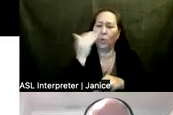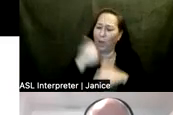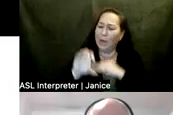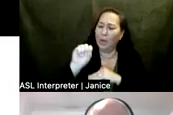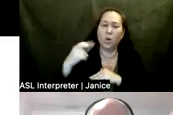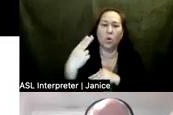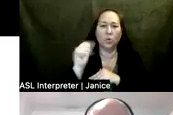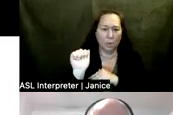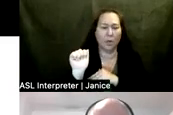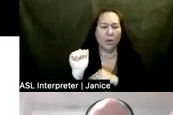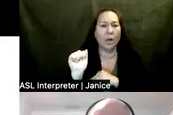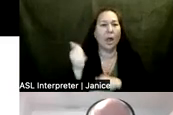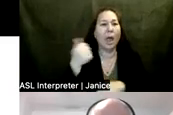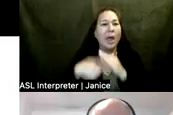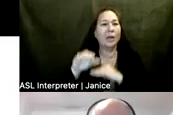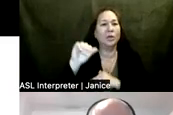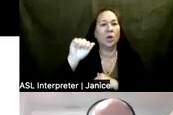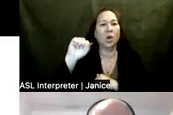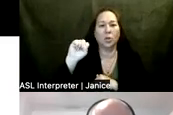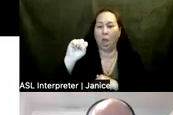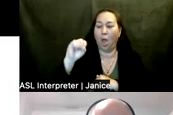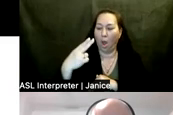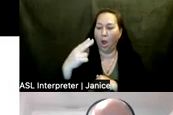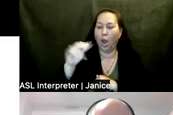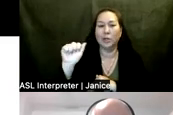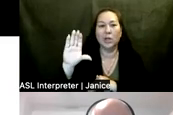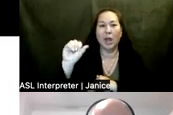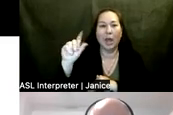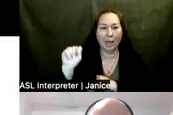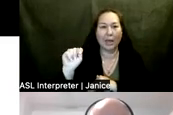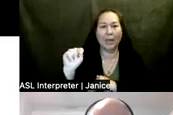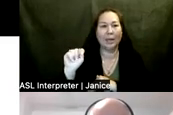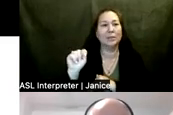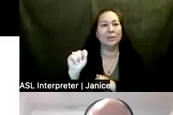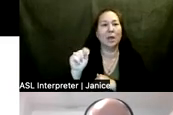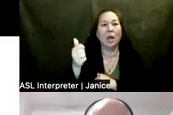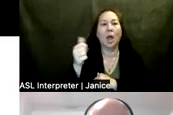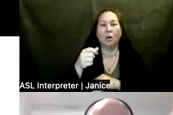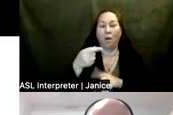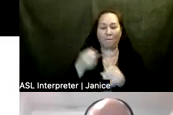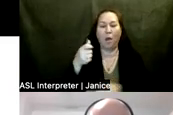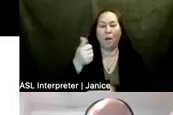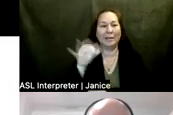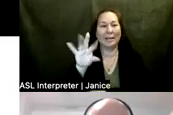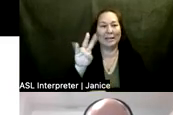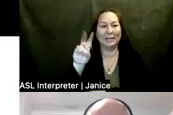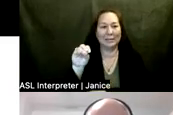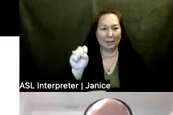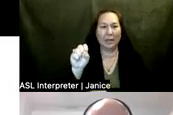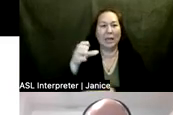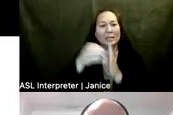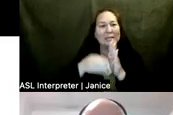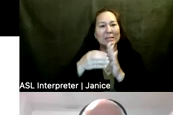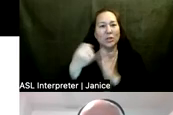Act of 1970, Section 11C is employees can't be retaliated against for making a safety and health